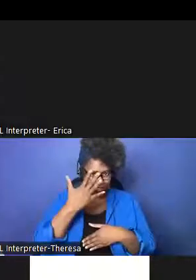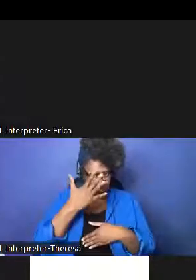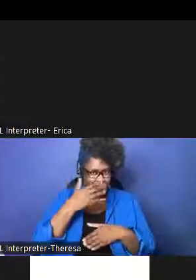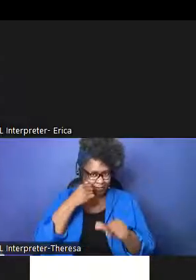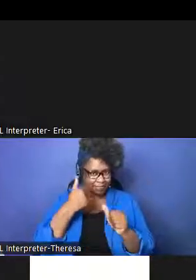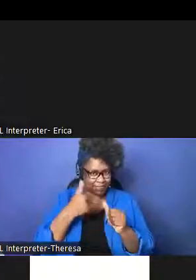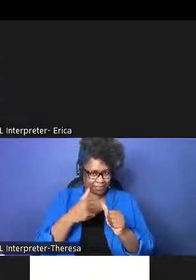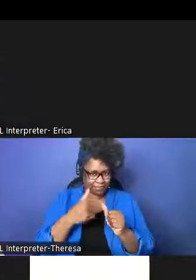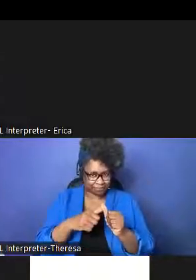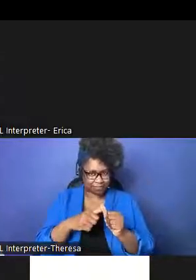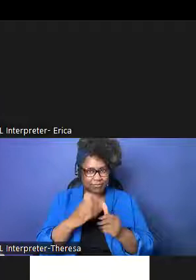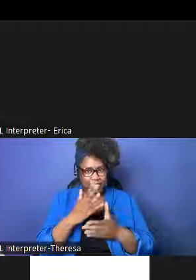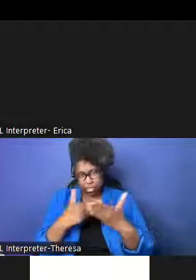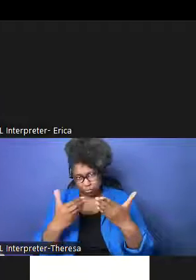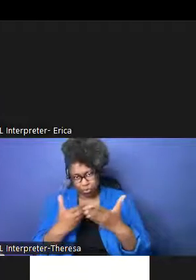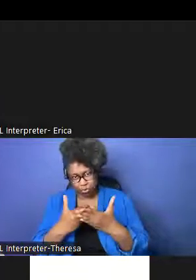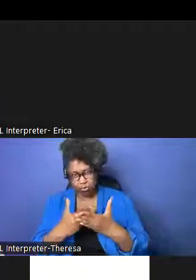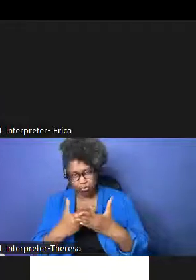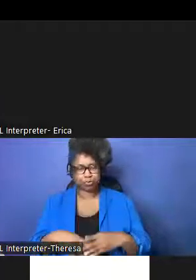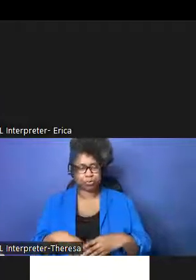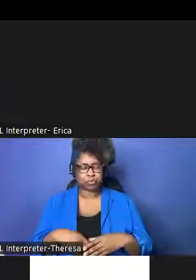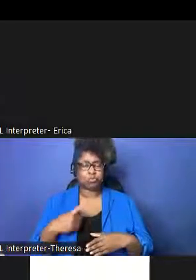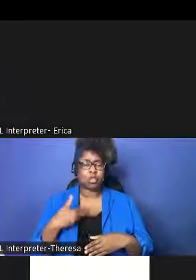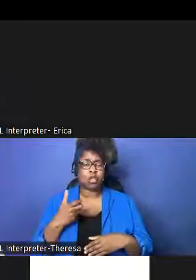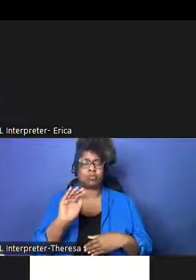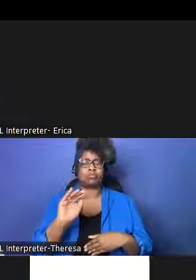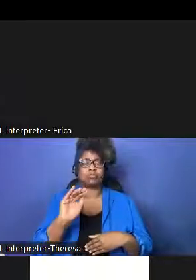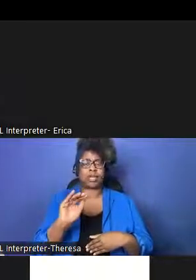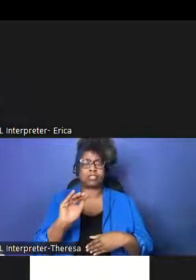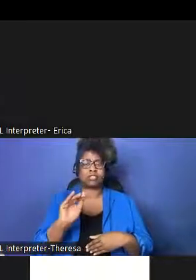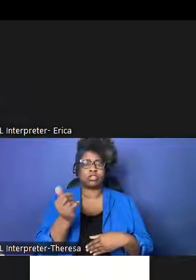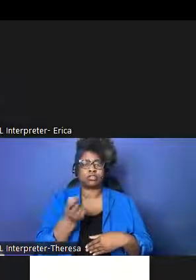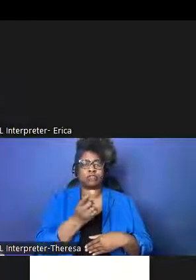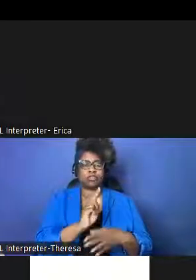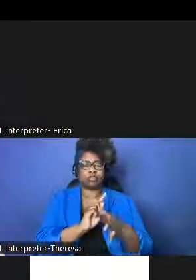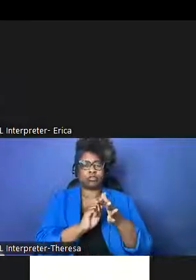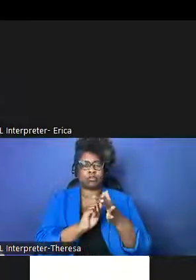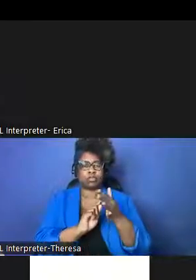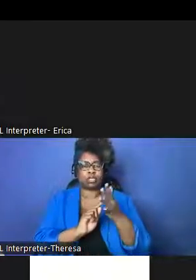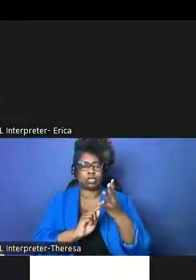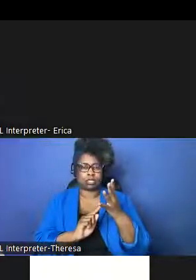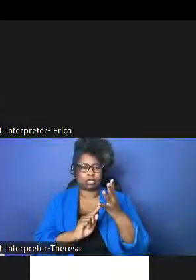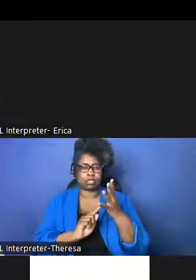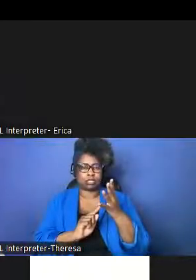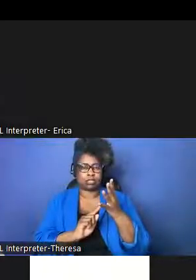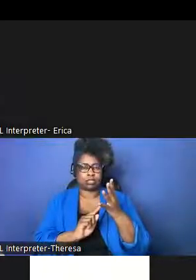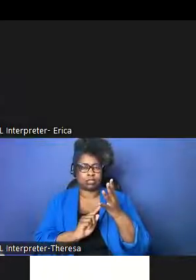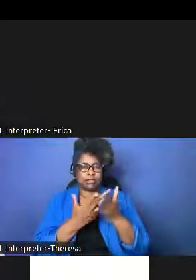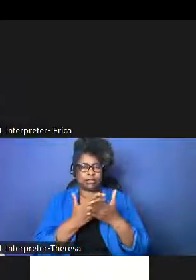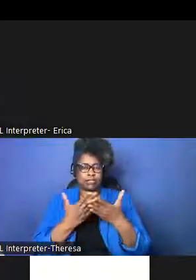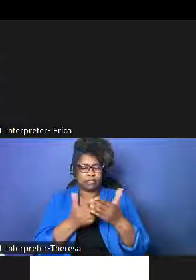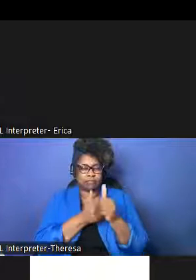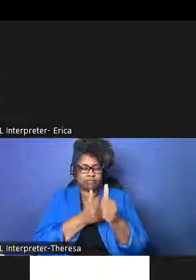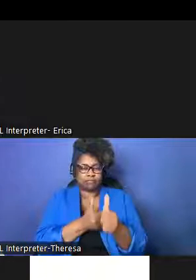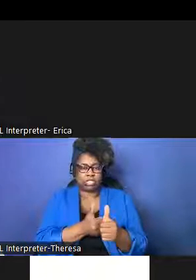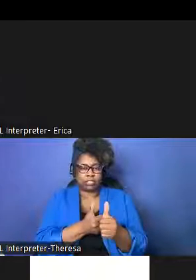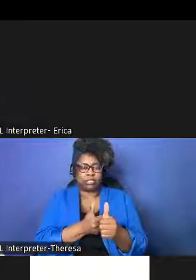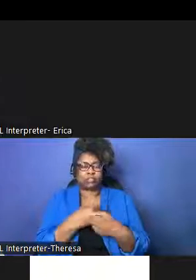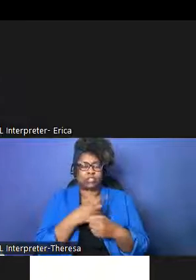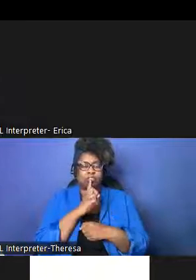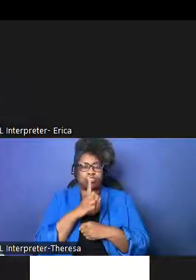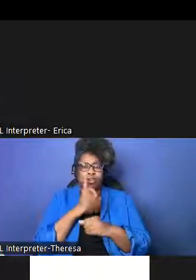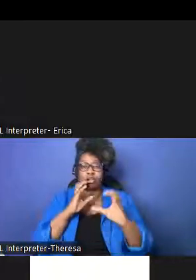well as some new ones. Just wanted to remind us of a few different guidelines for a respectful